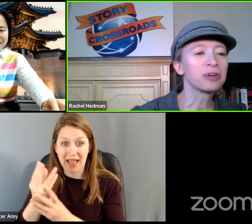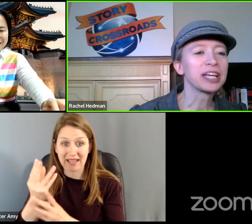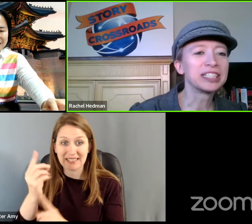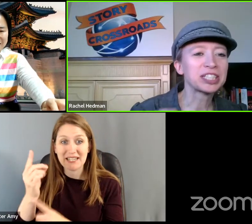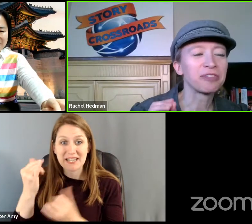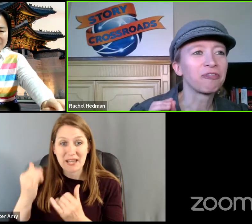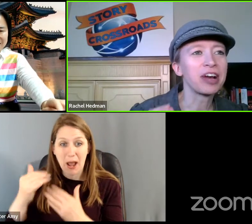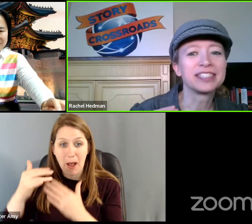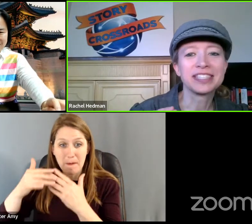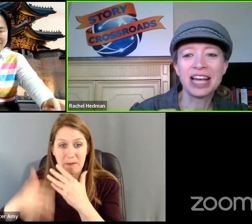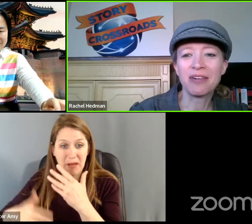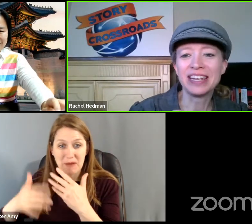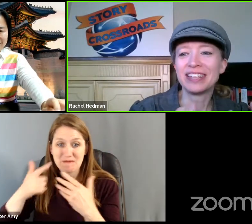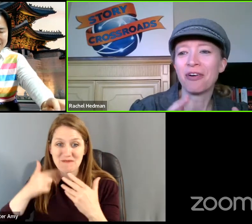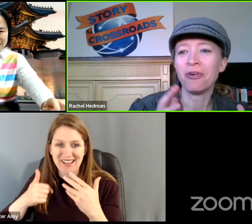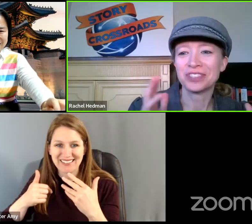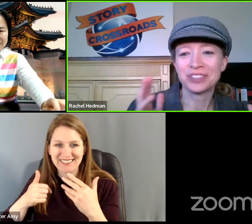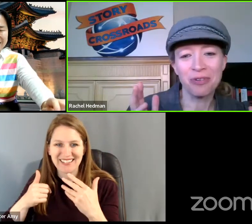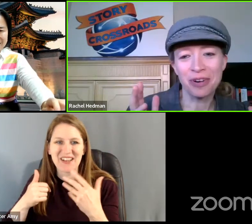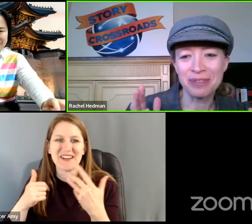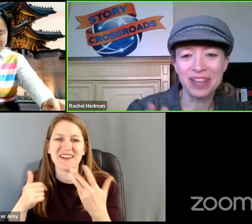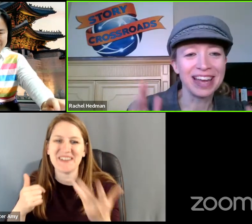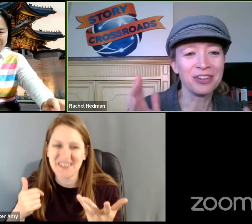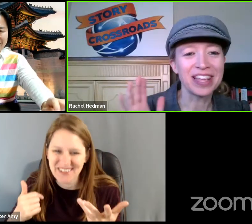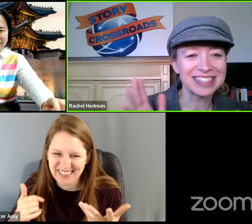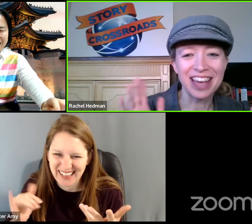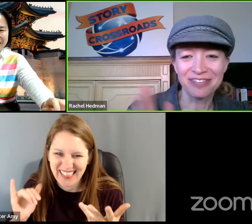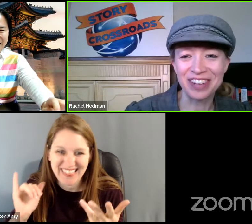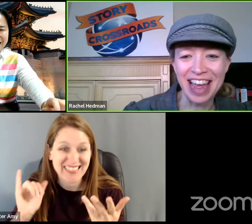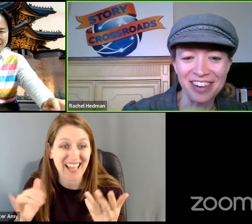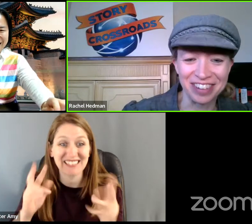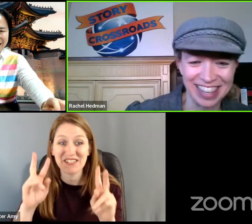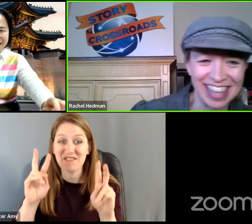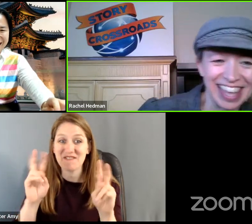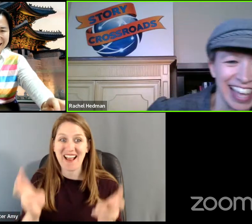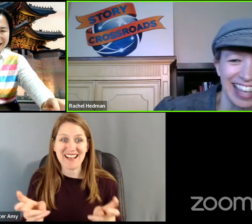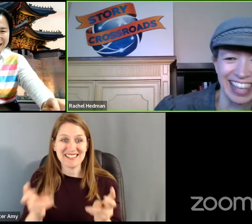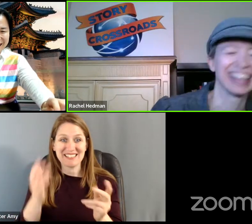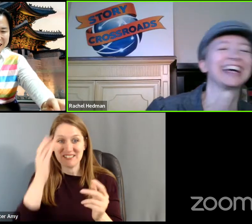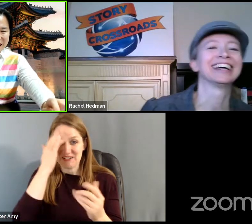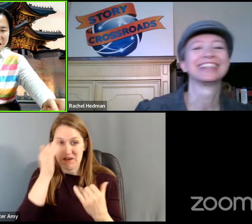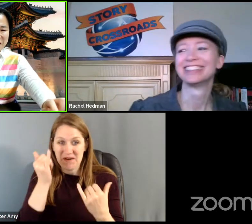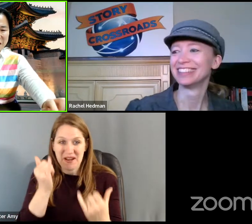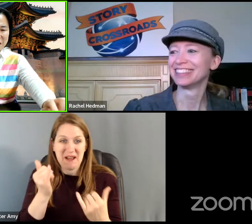See, now we're getting just the phrases. Now I need the whole story, but I know that's not for now.